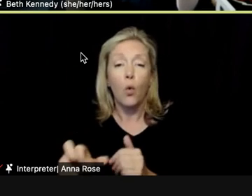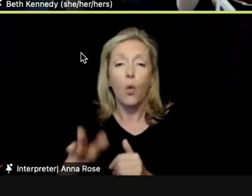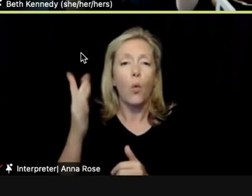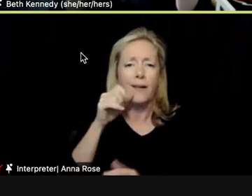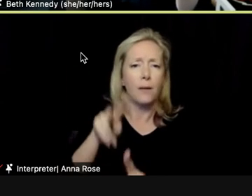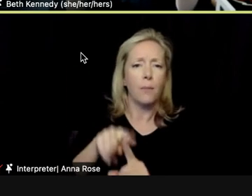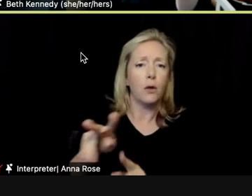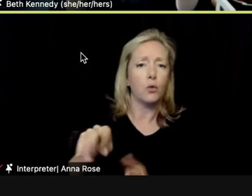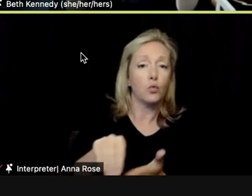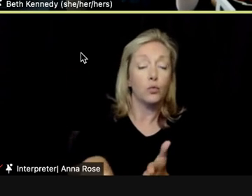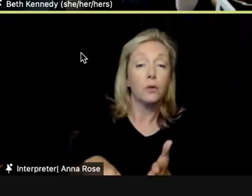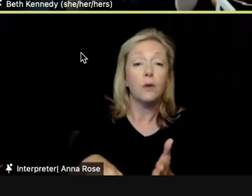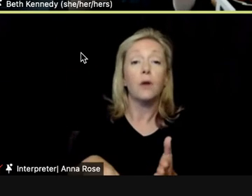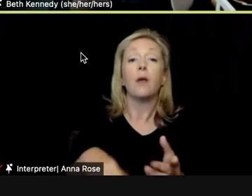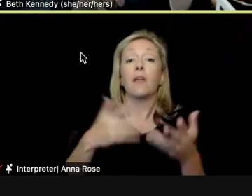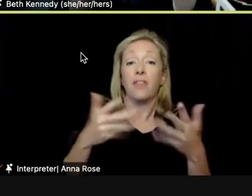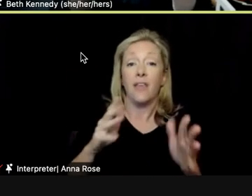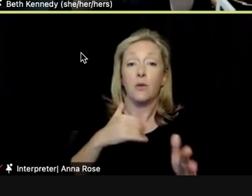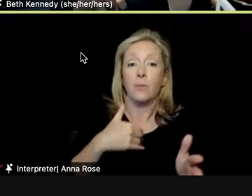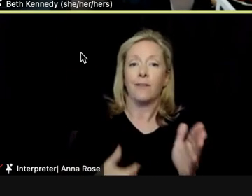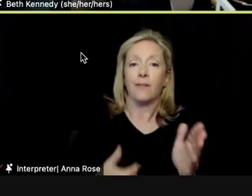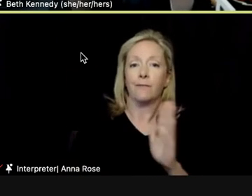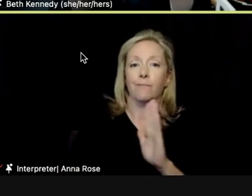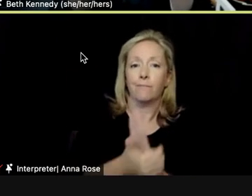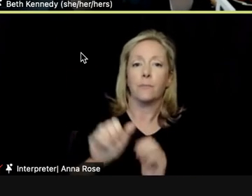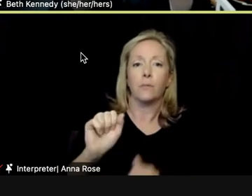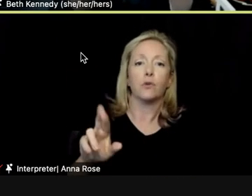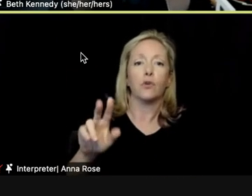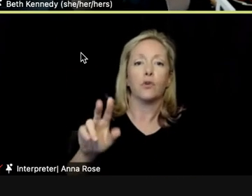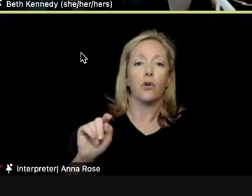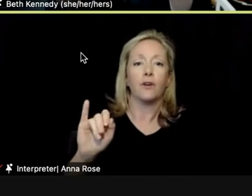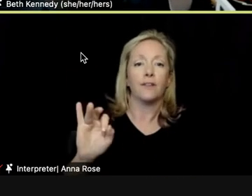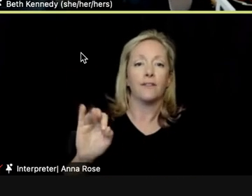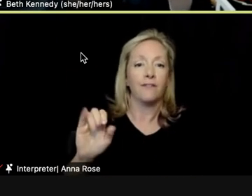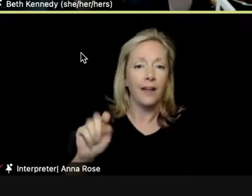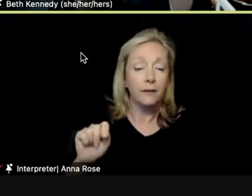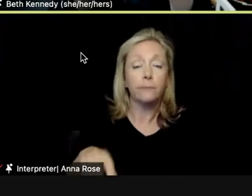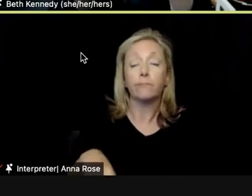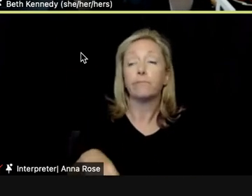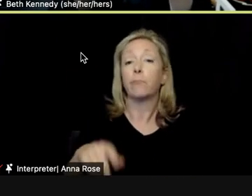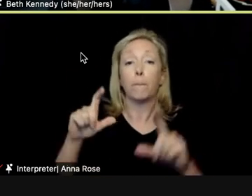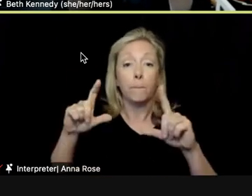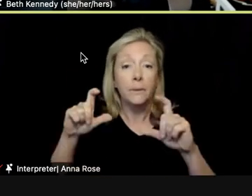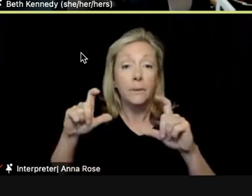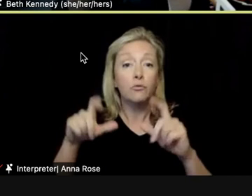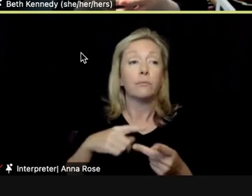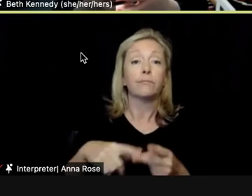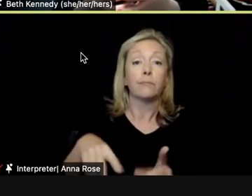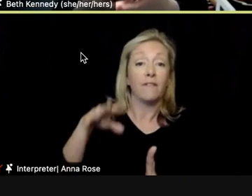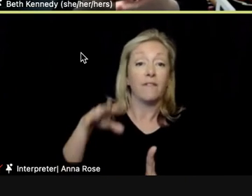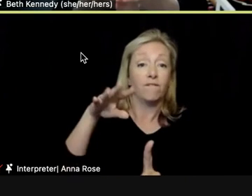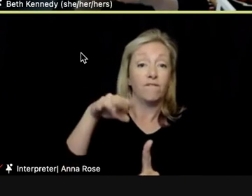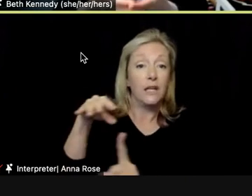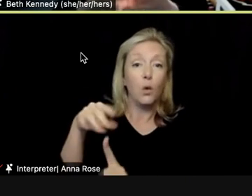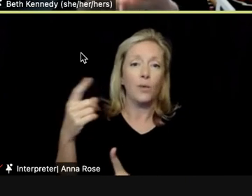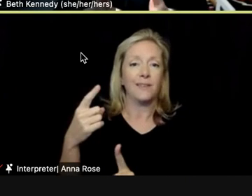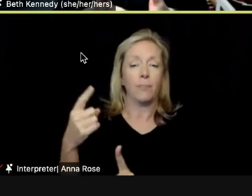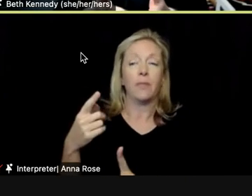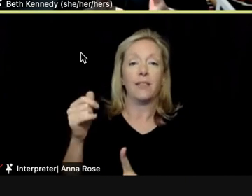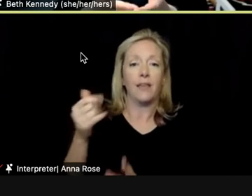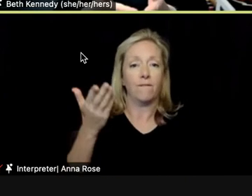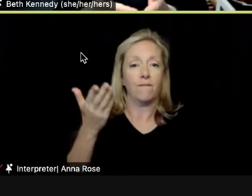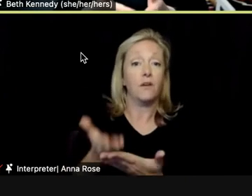an artifact, like a picture, a video clip, or someone else observing you do it, that verifies that,